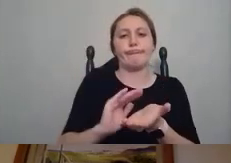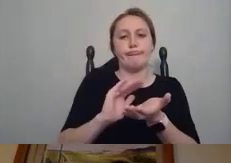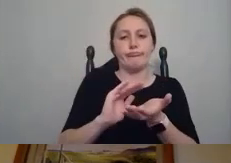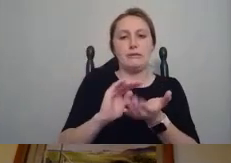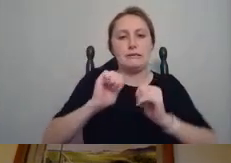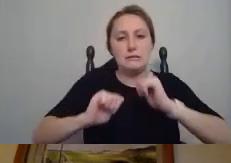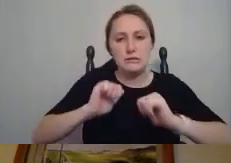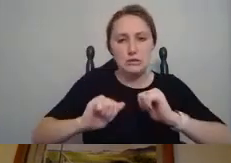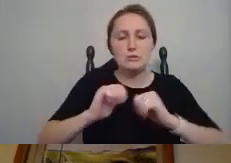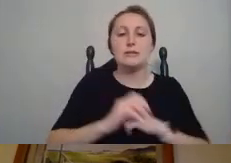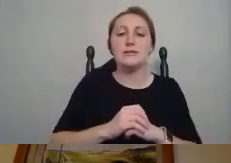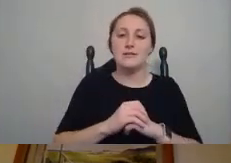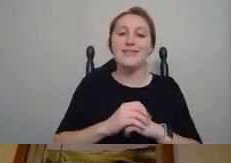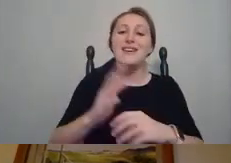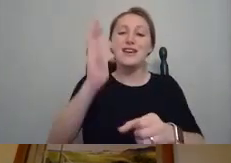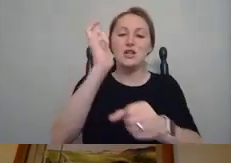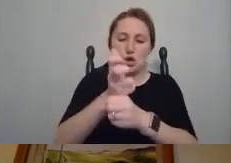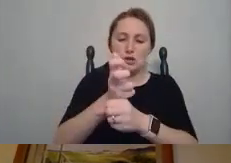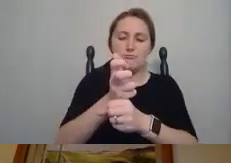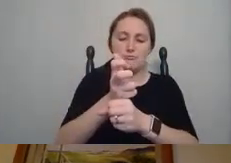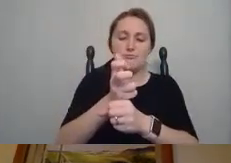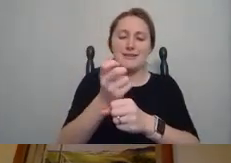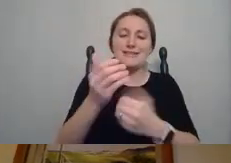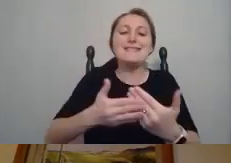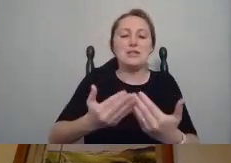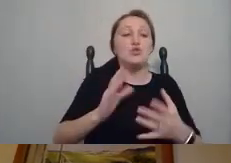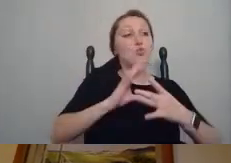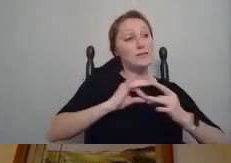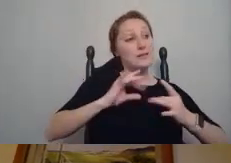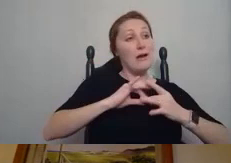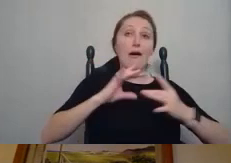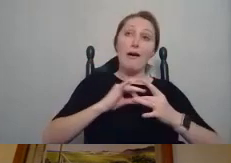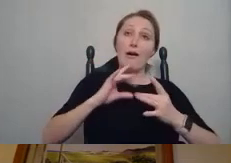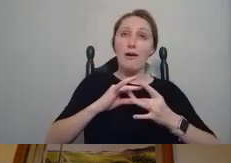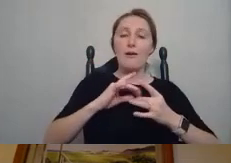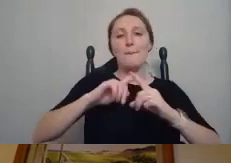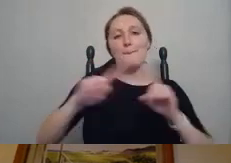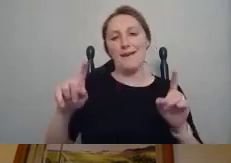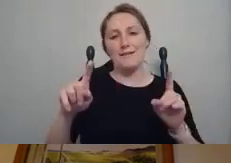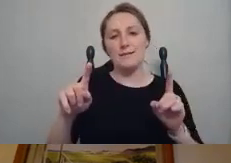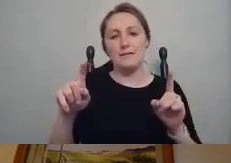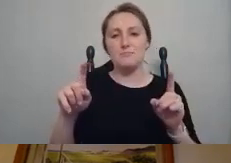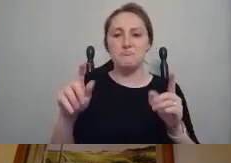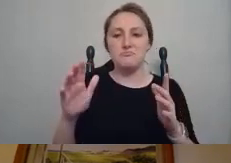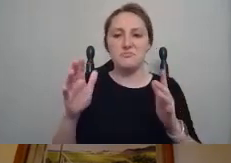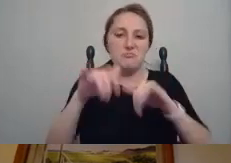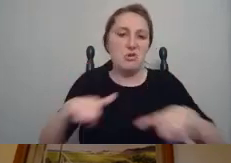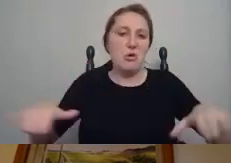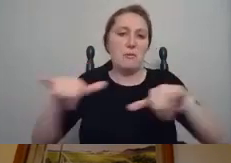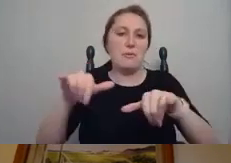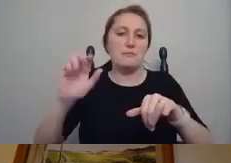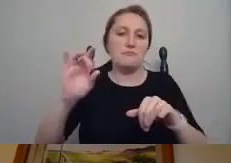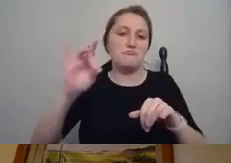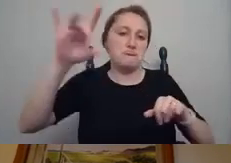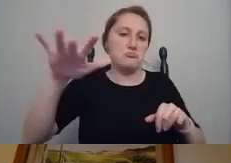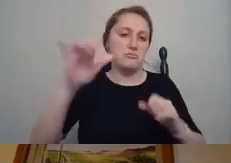Again, that's really hard to do. Way easier said, but that's a fairly standard tip that I think many schools are giving